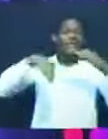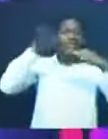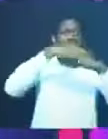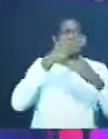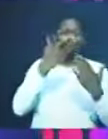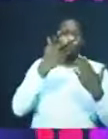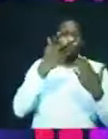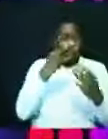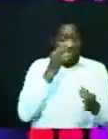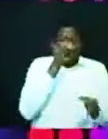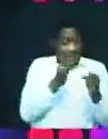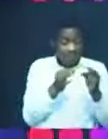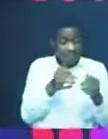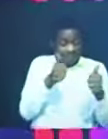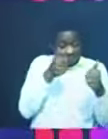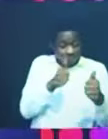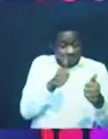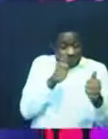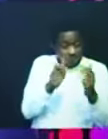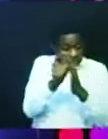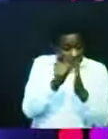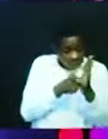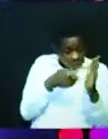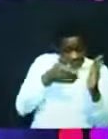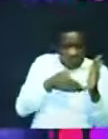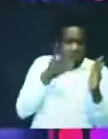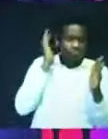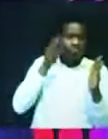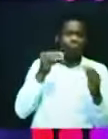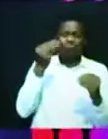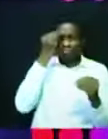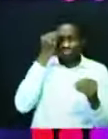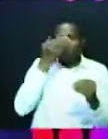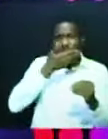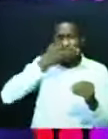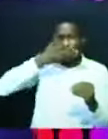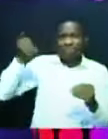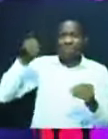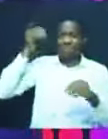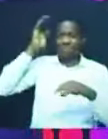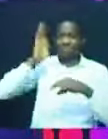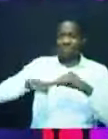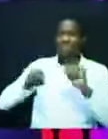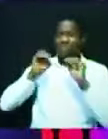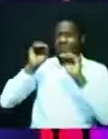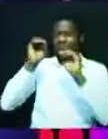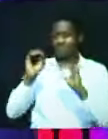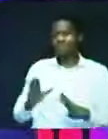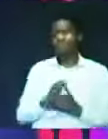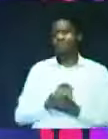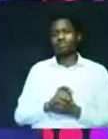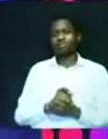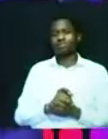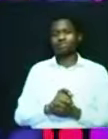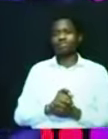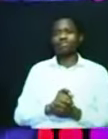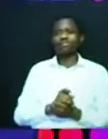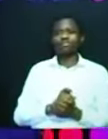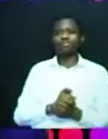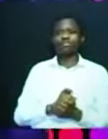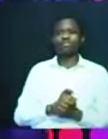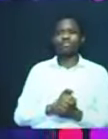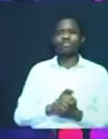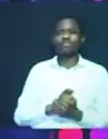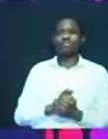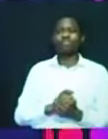principles, you will know better than your teacher. Entini aye kan se sa twere no enoma wo mu e beboa yen wakwanyinaamu